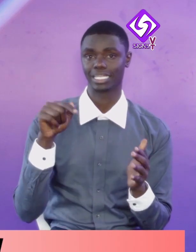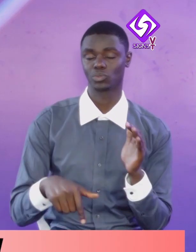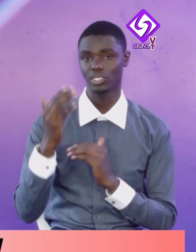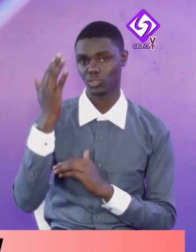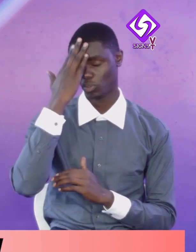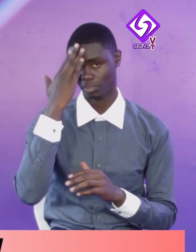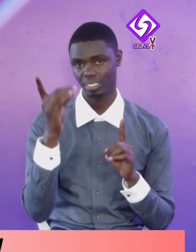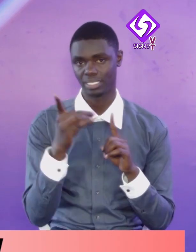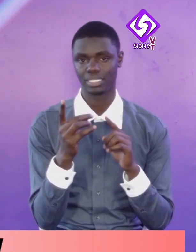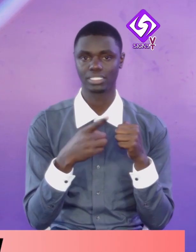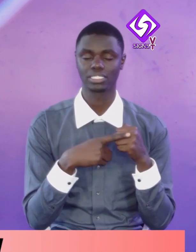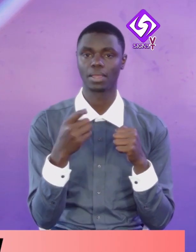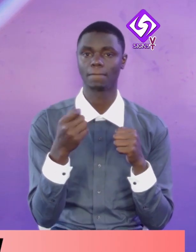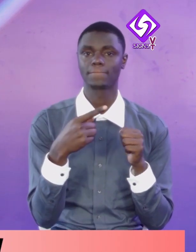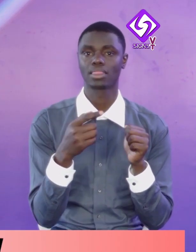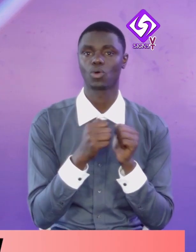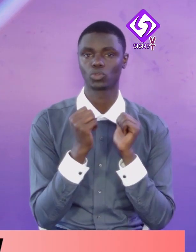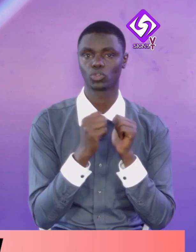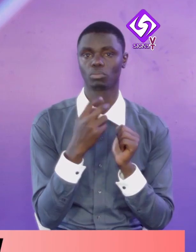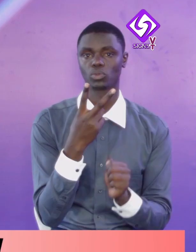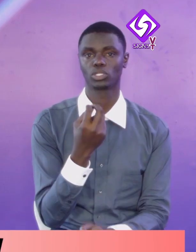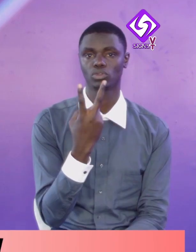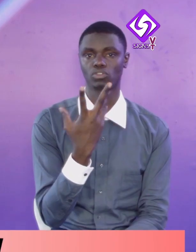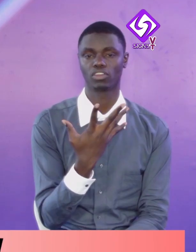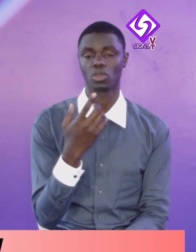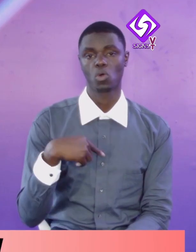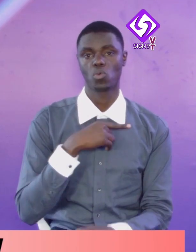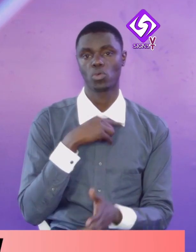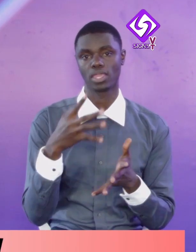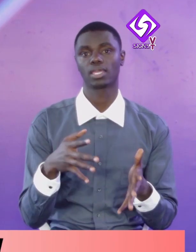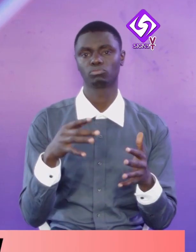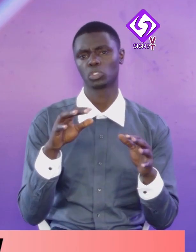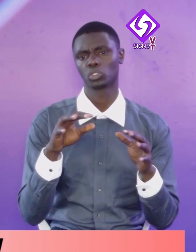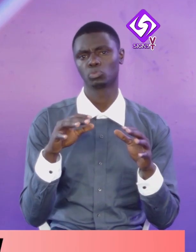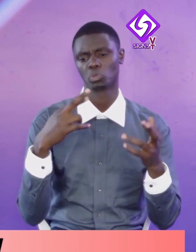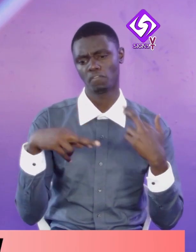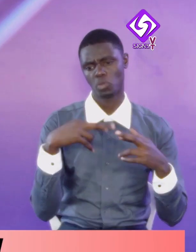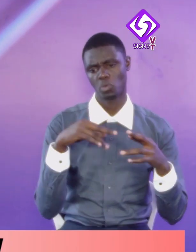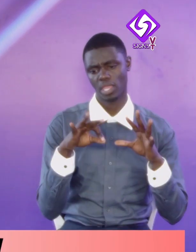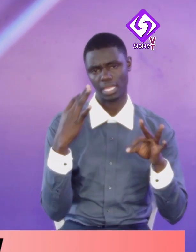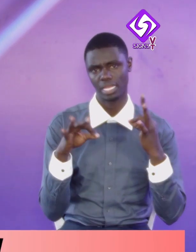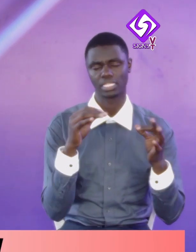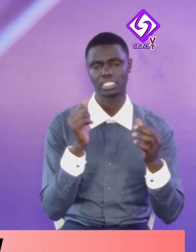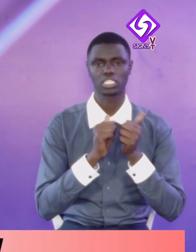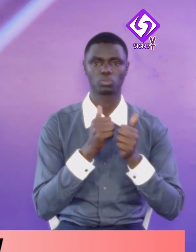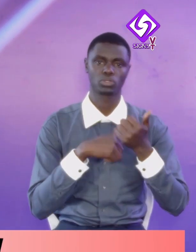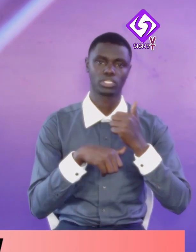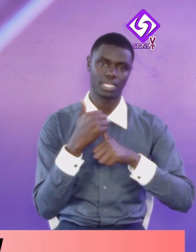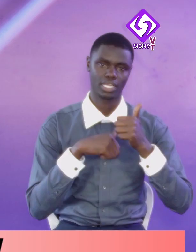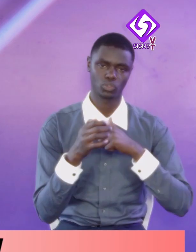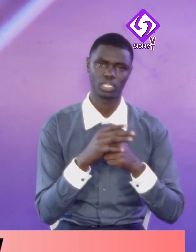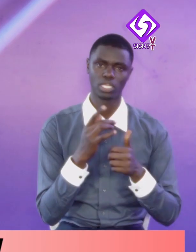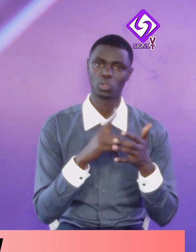October 2025. We are here to review and analyze the sporting action over the weekend and what